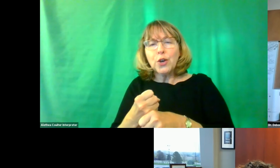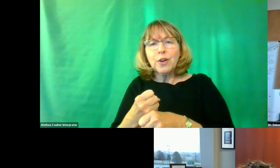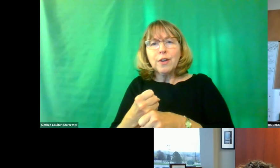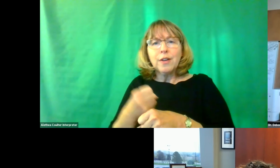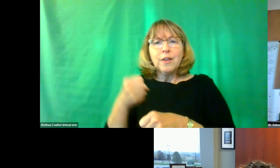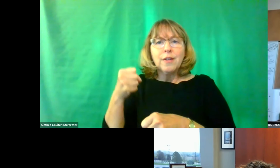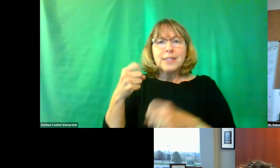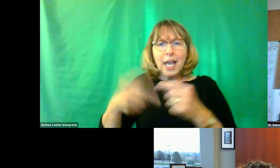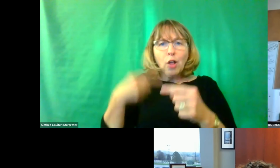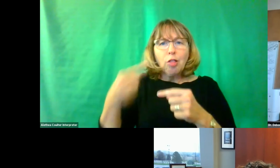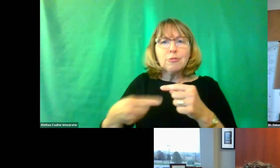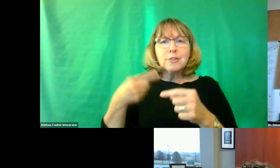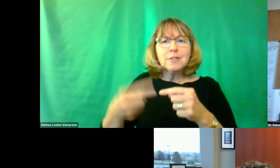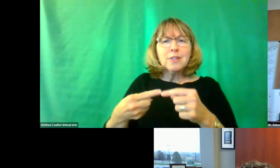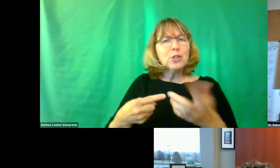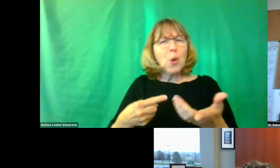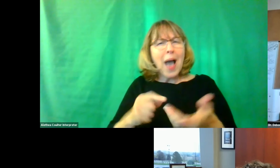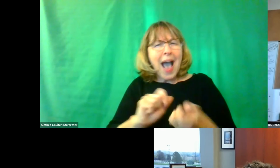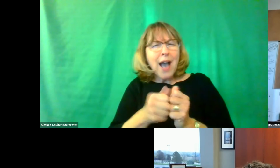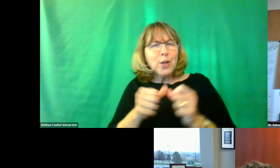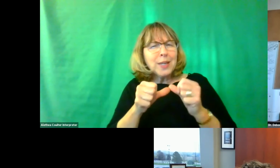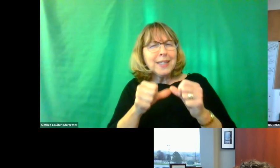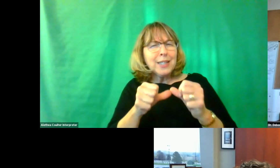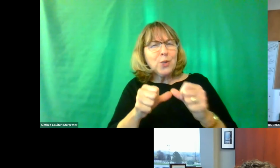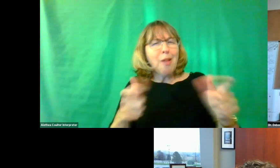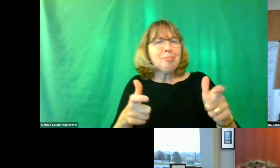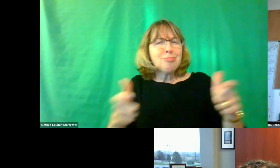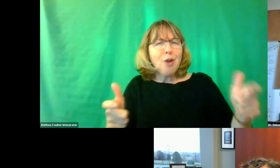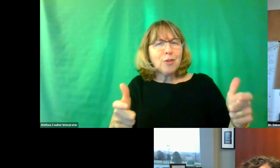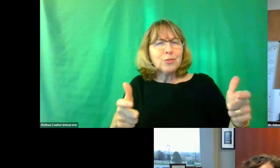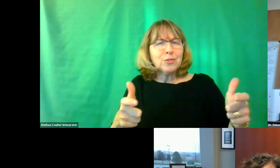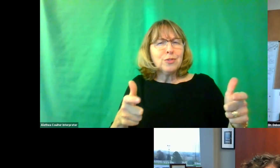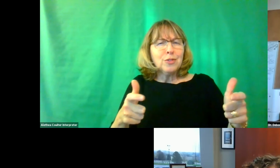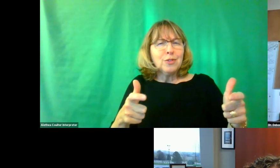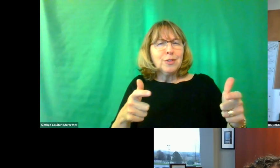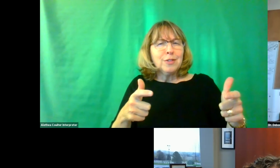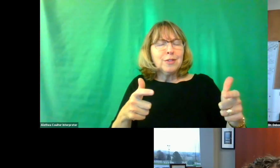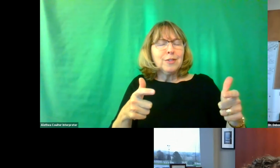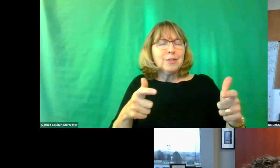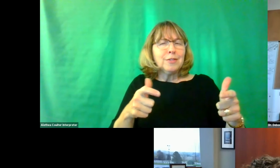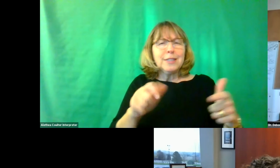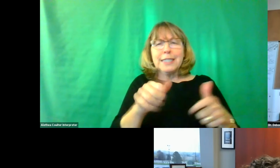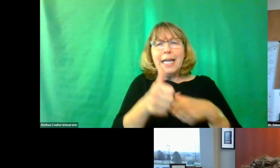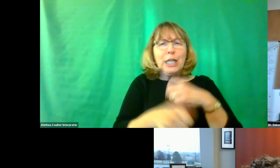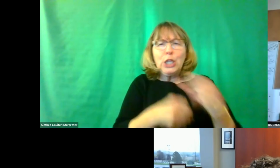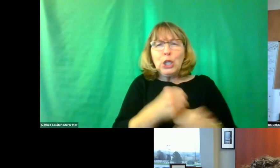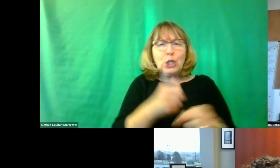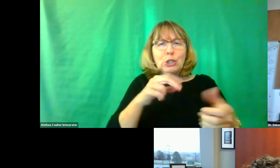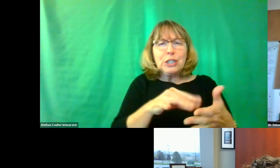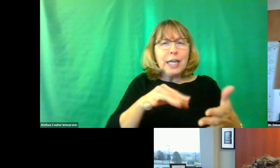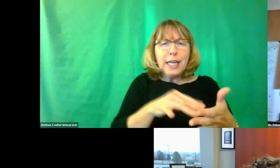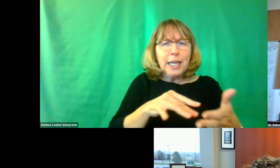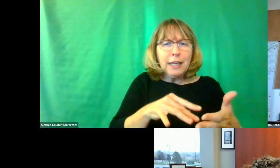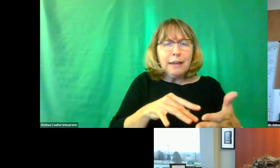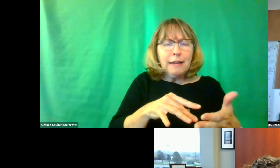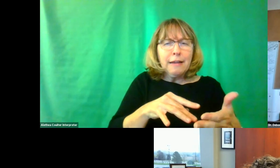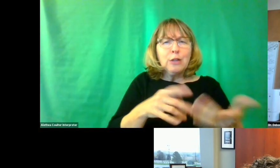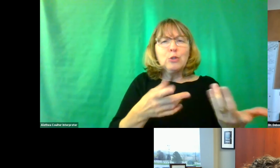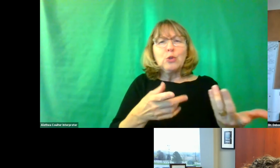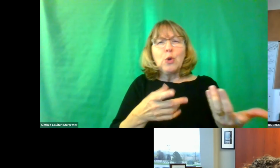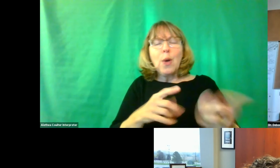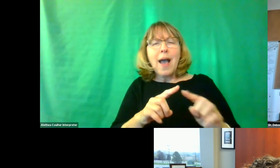support studies where that there's been an exposure, but it may be decades before you see the outcomes and the changes? And how do